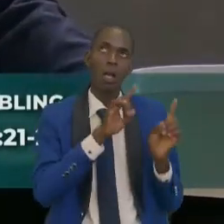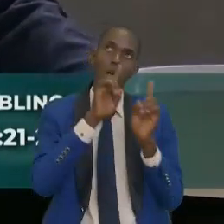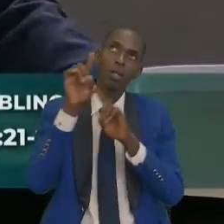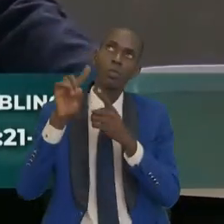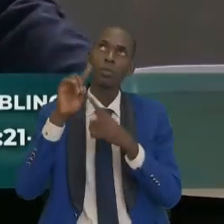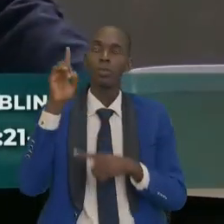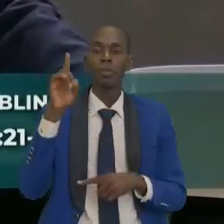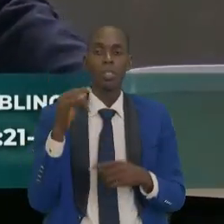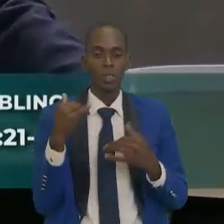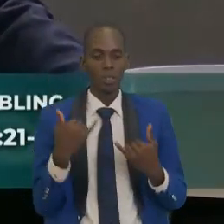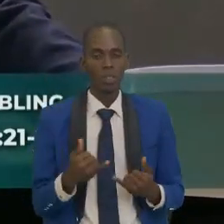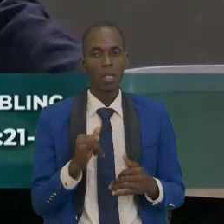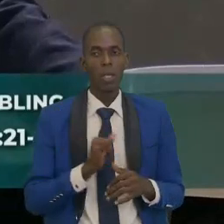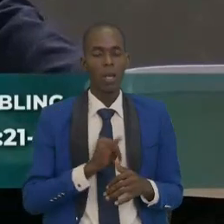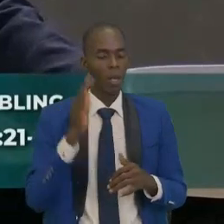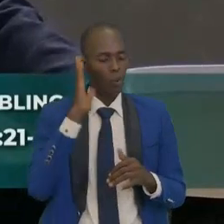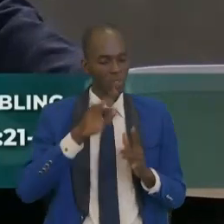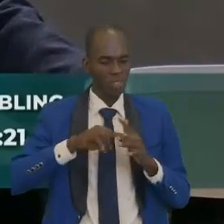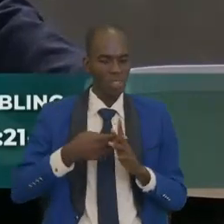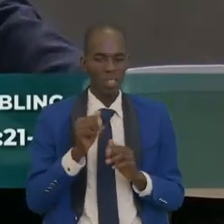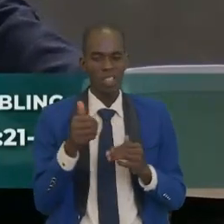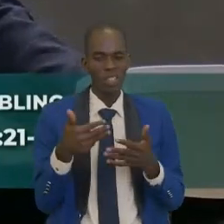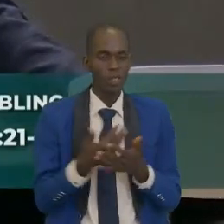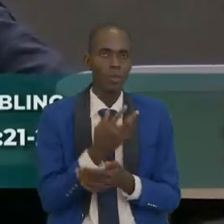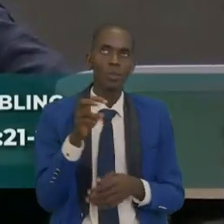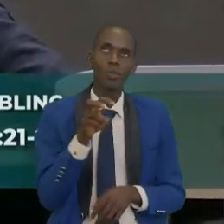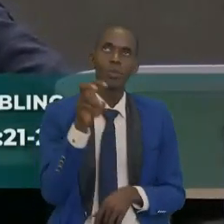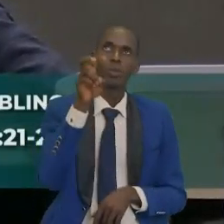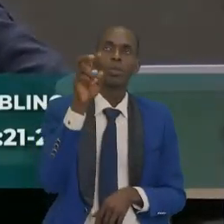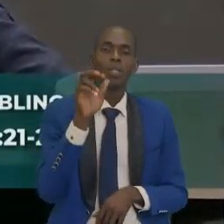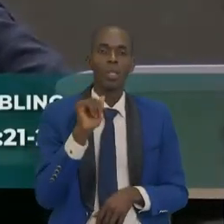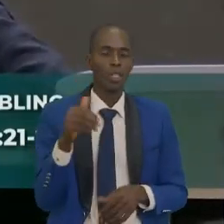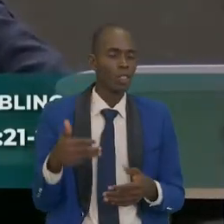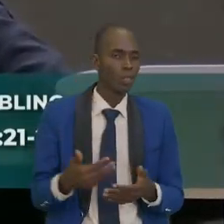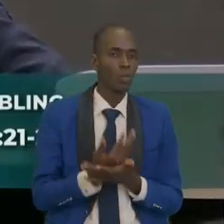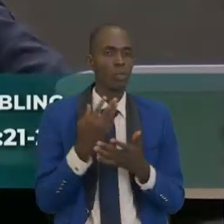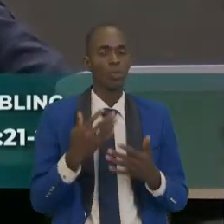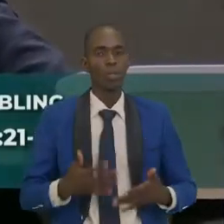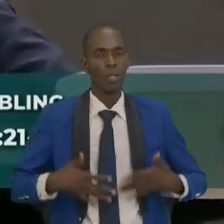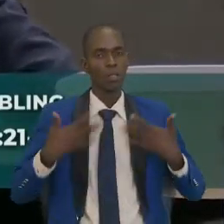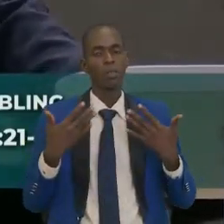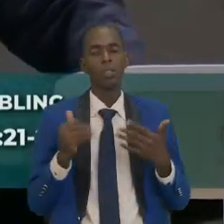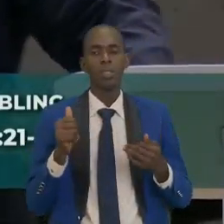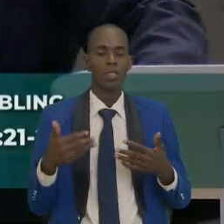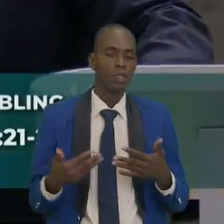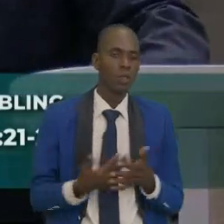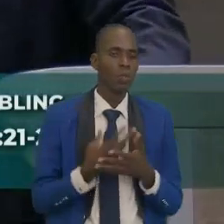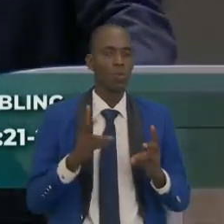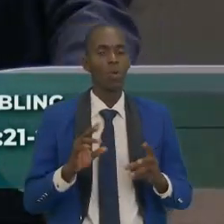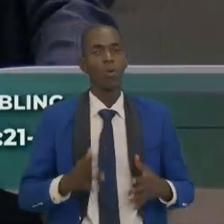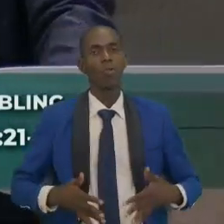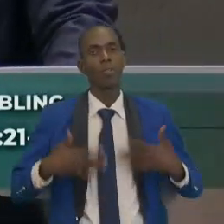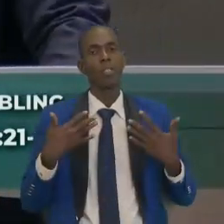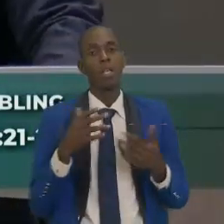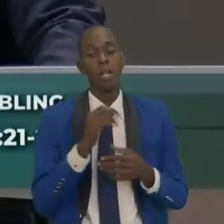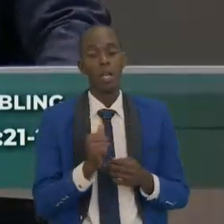I'm not going to start a new Journey a new approach a new lifestyle a